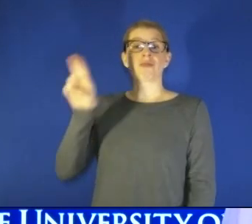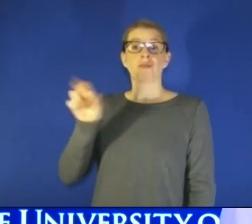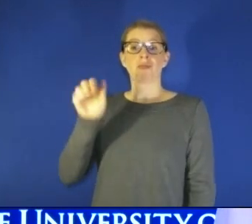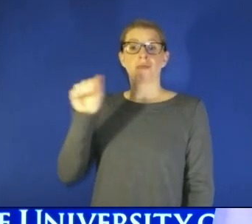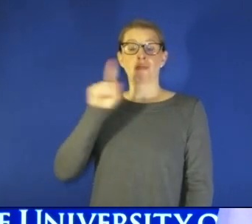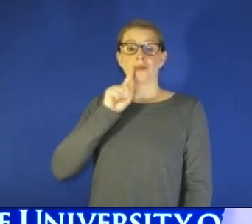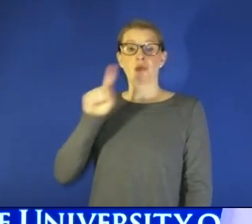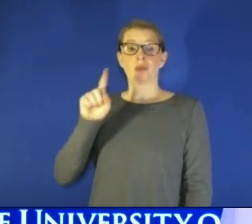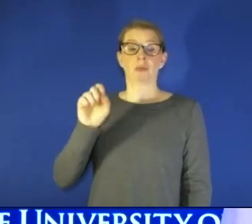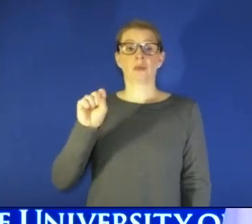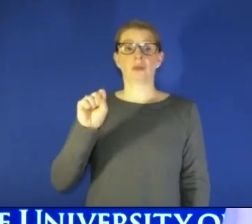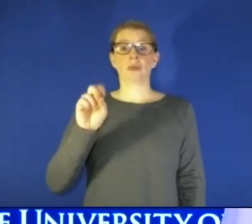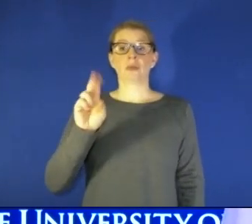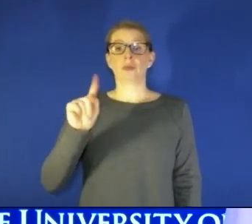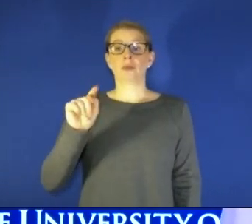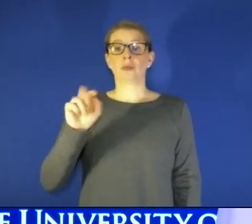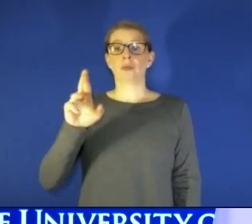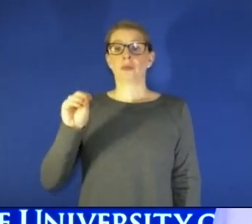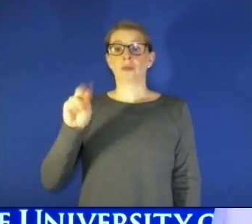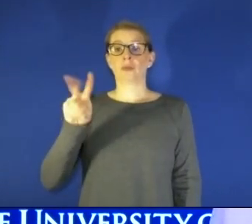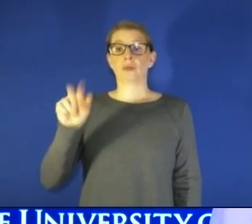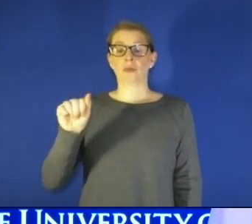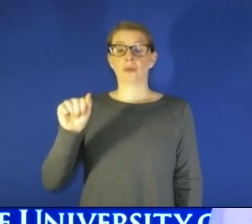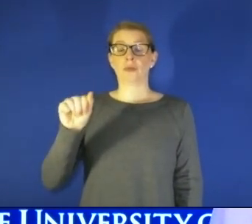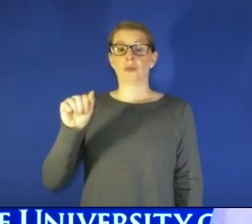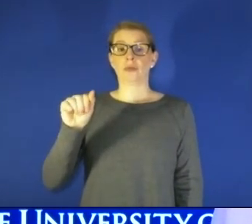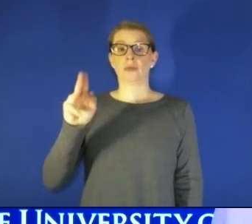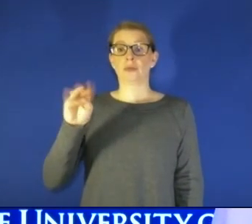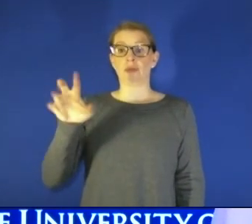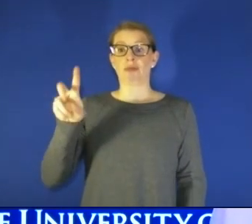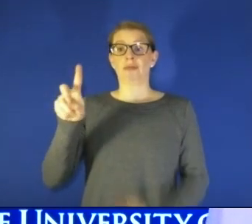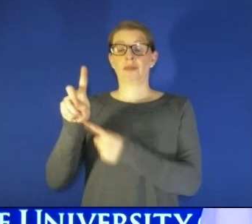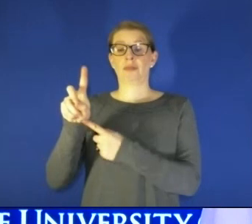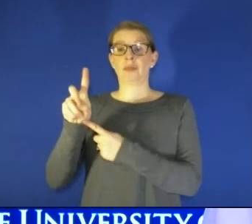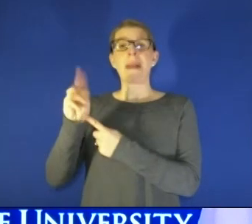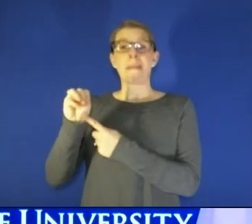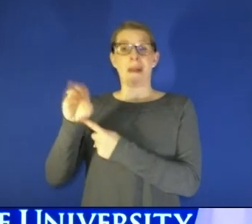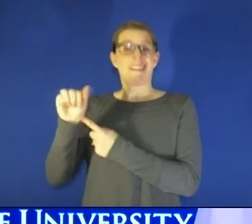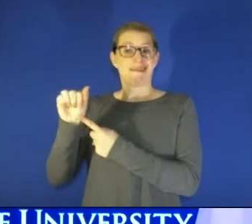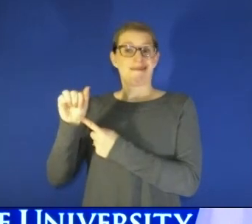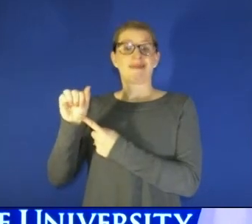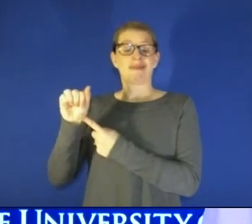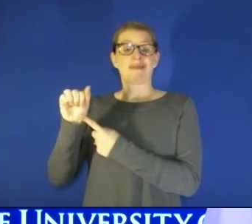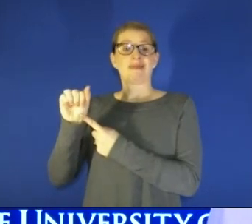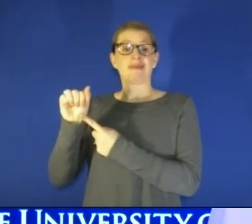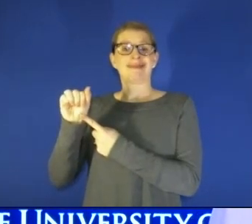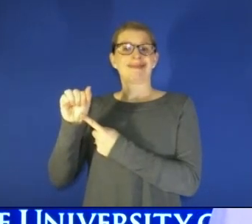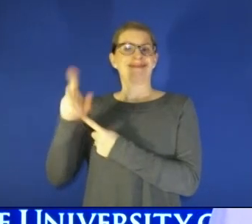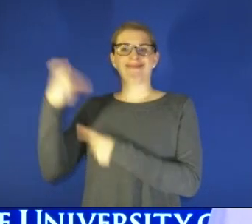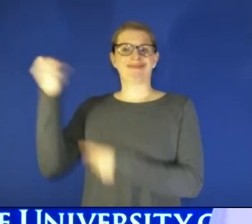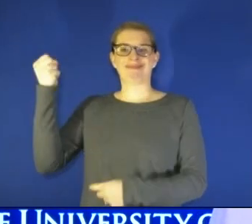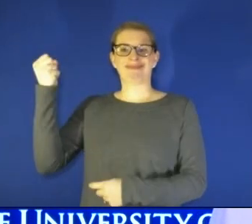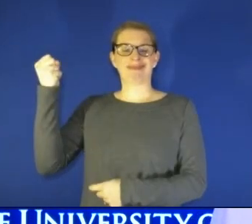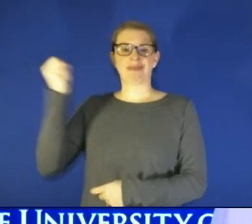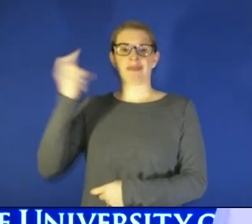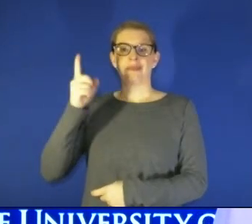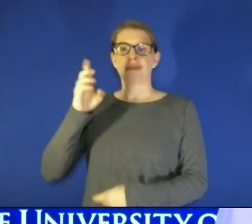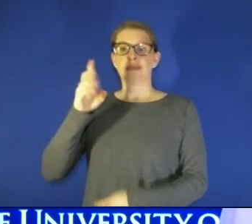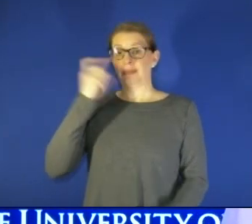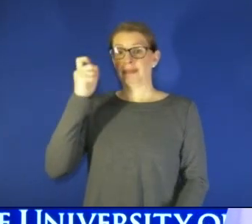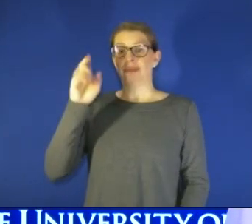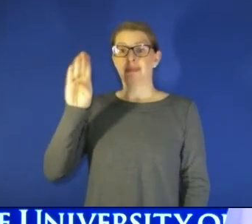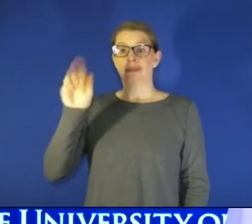sotrovimab, which we were able to use against Omicron. That's one of the monoclonal antibodies, but now because that prevalence of BA2 is a little